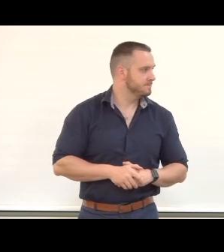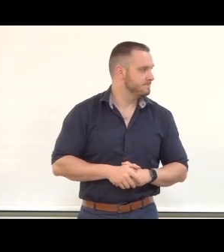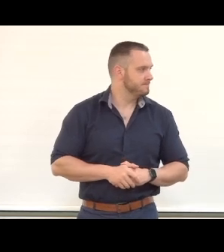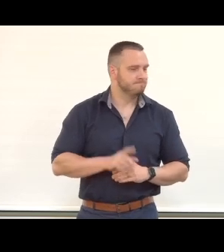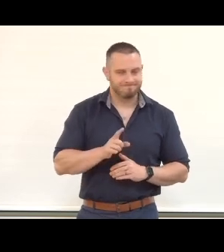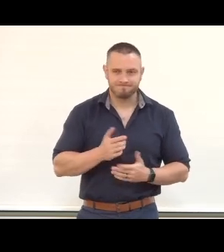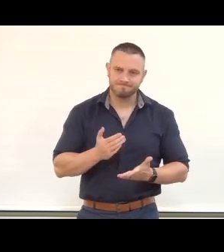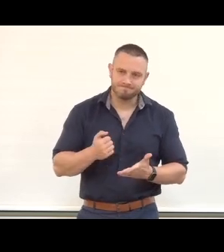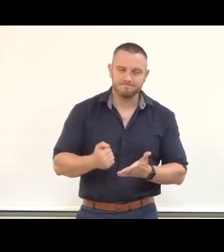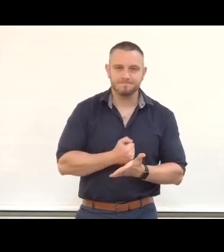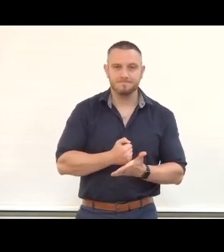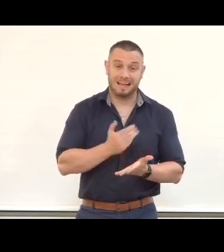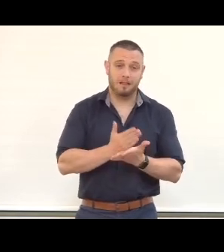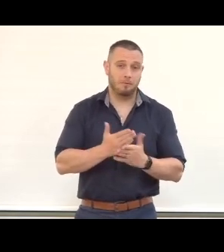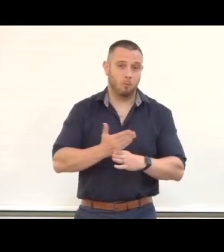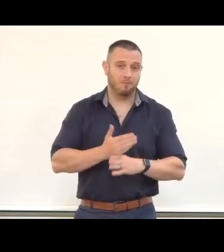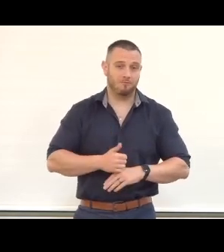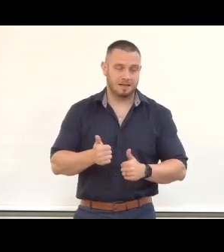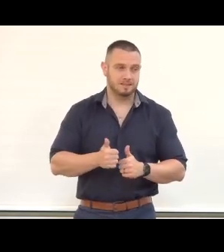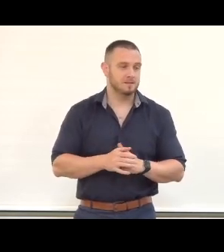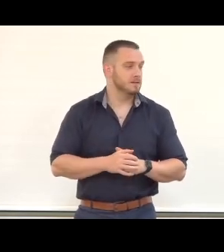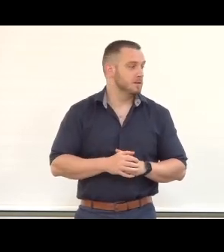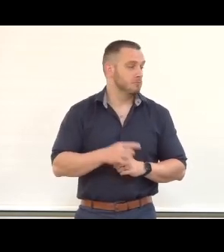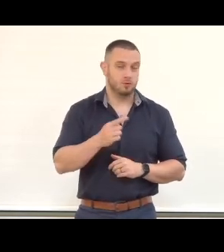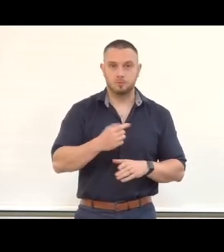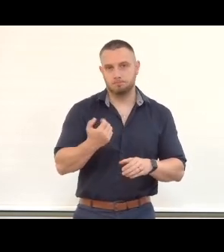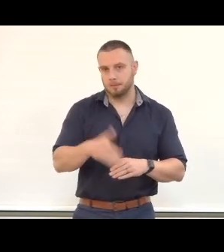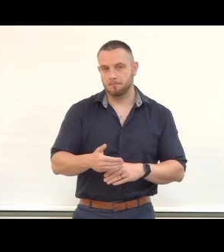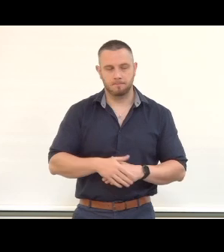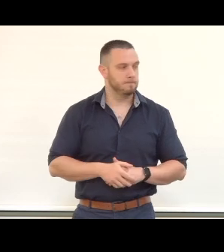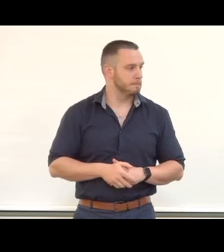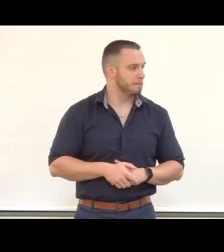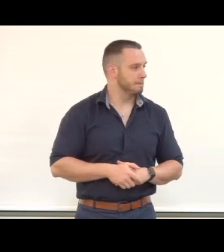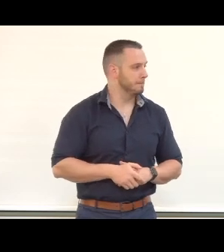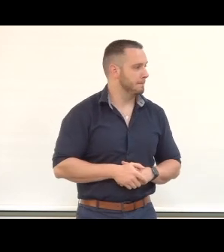But it actually worked. But yeah, we put those to the test as well.